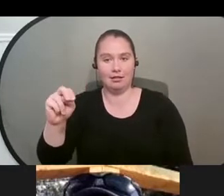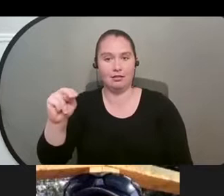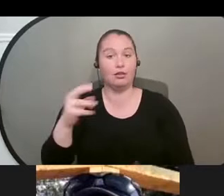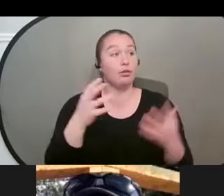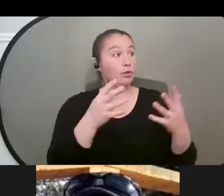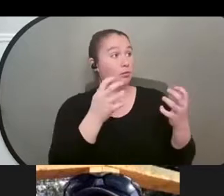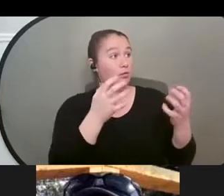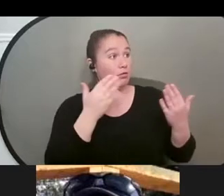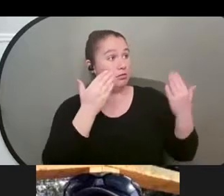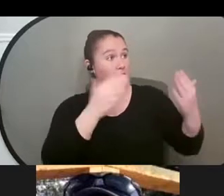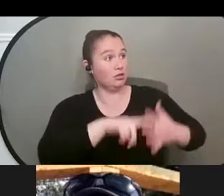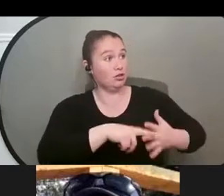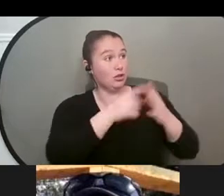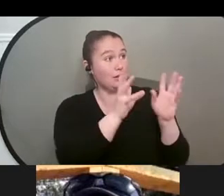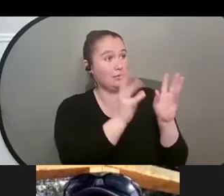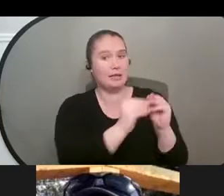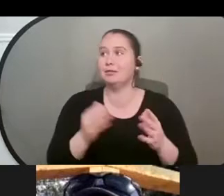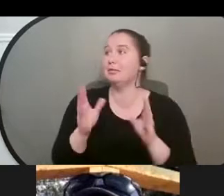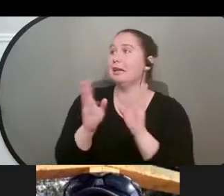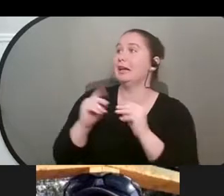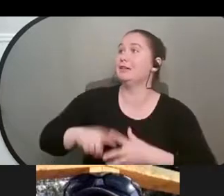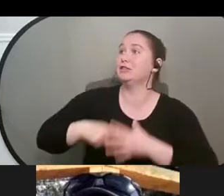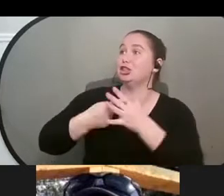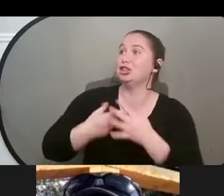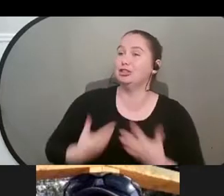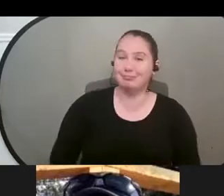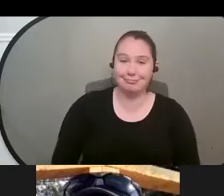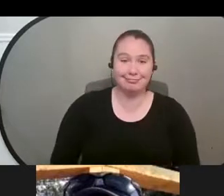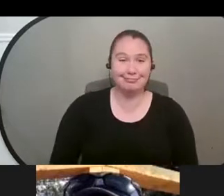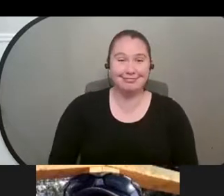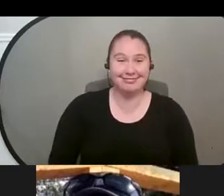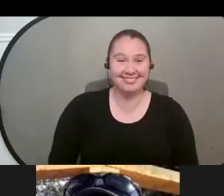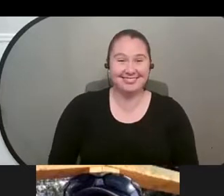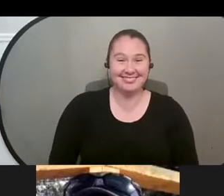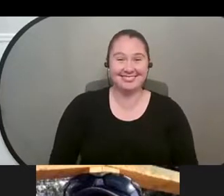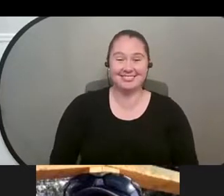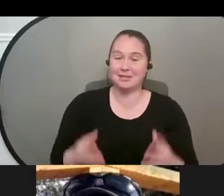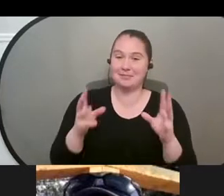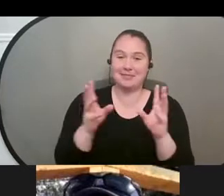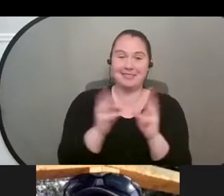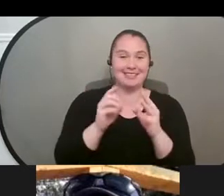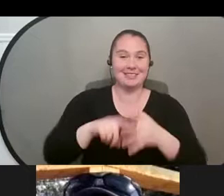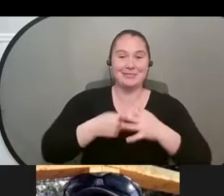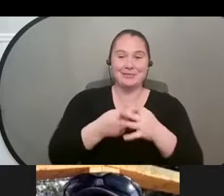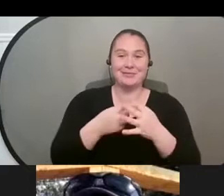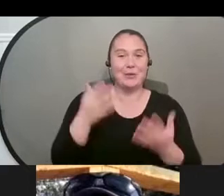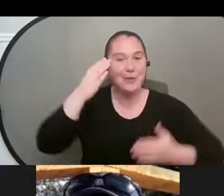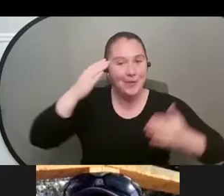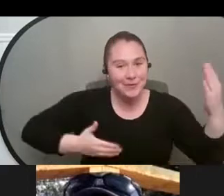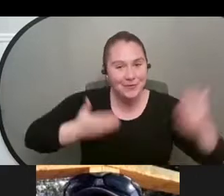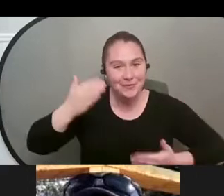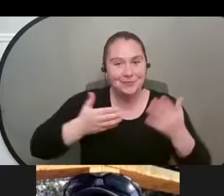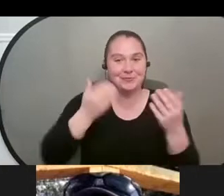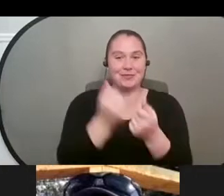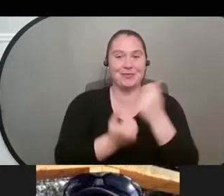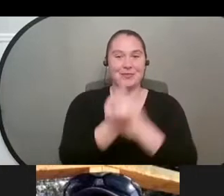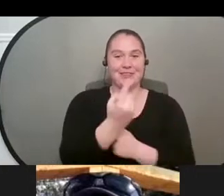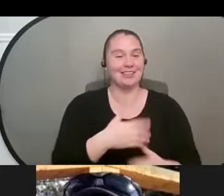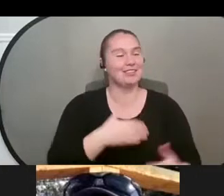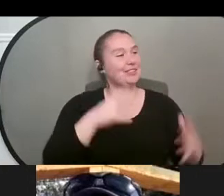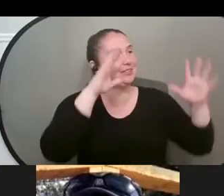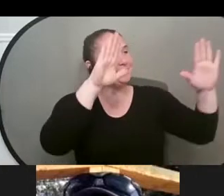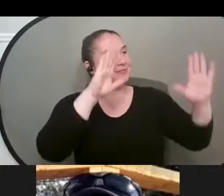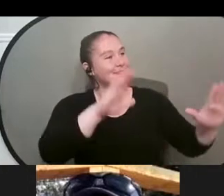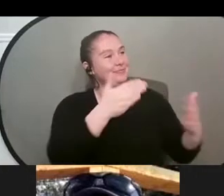order? Yes. Meeting called to order. Okay. Welcome, everyone. Great. Thank you.